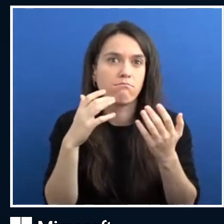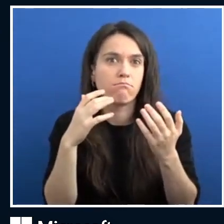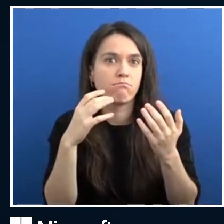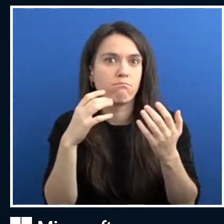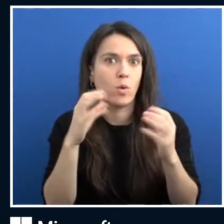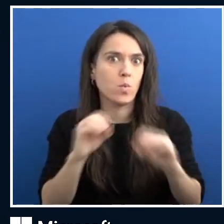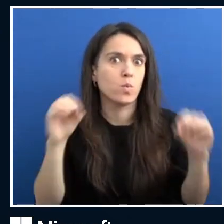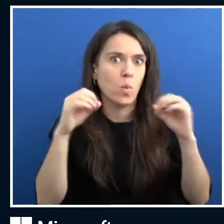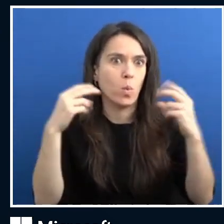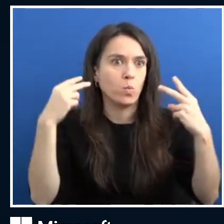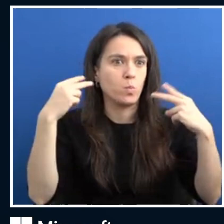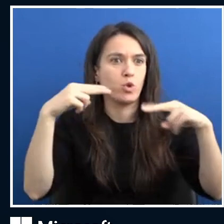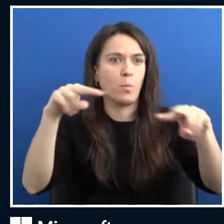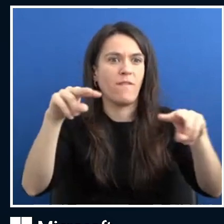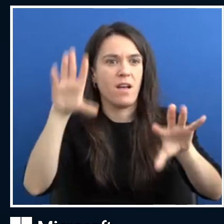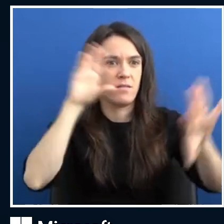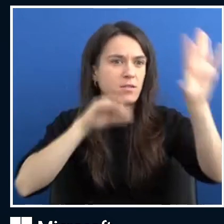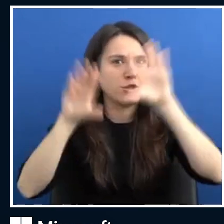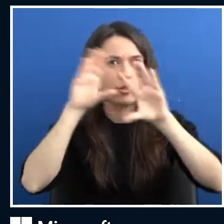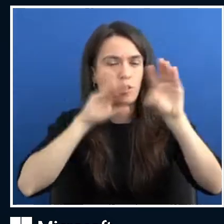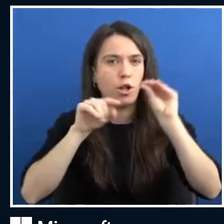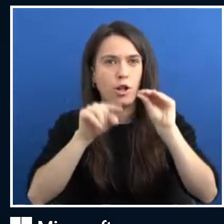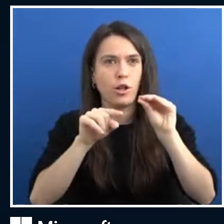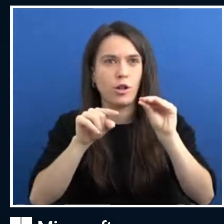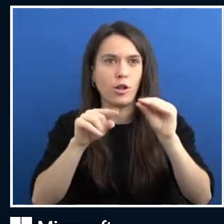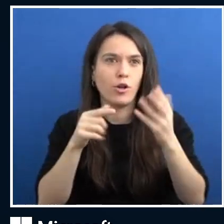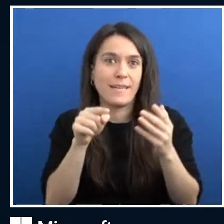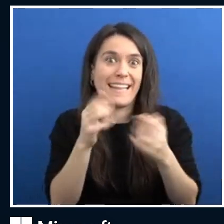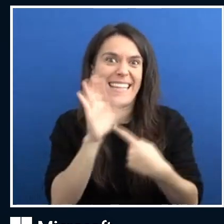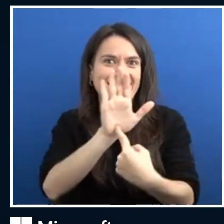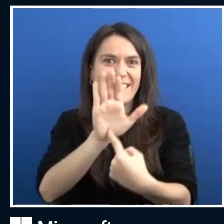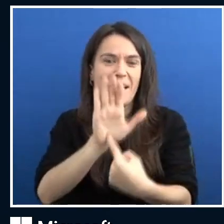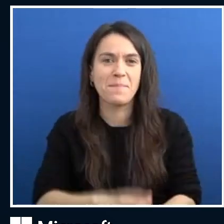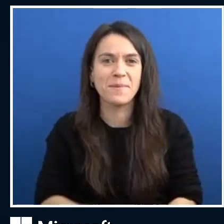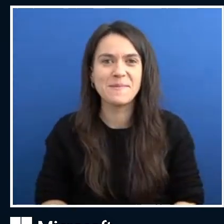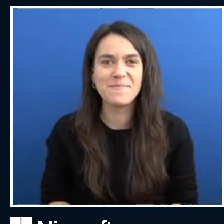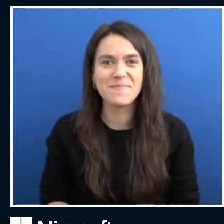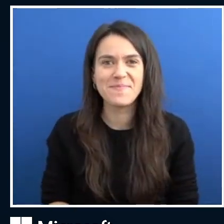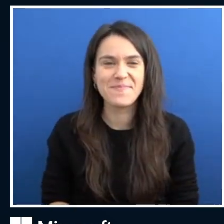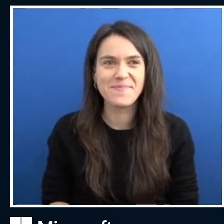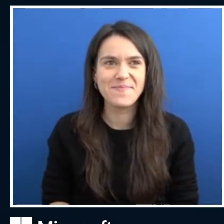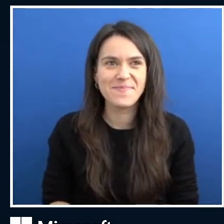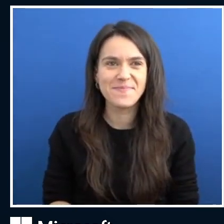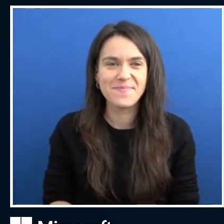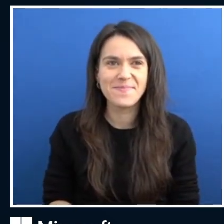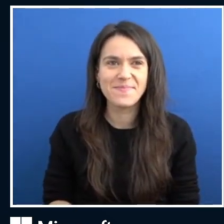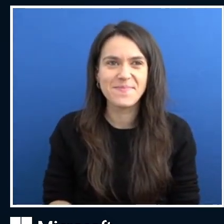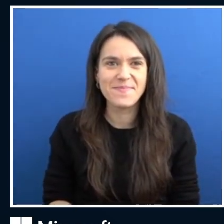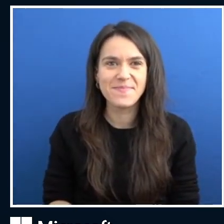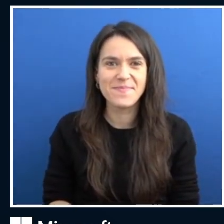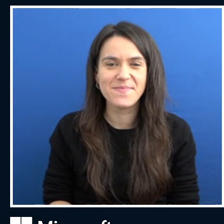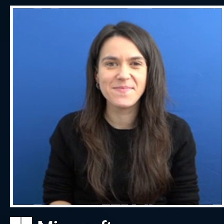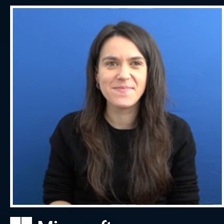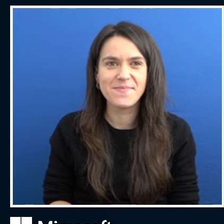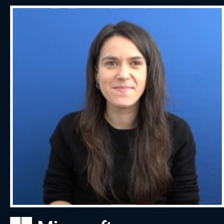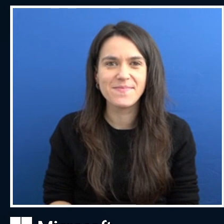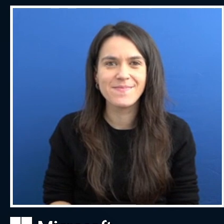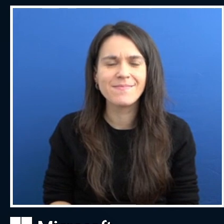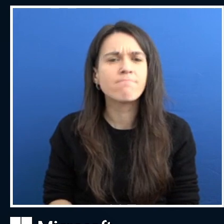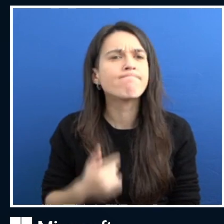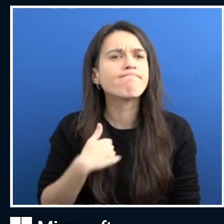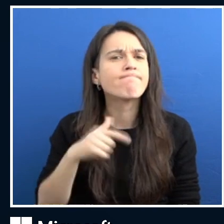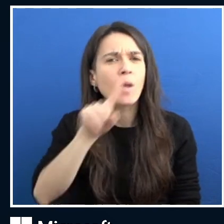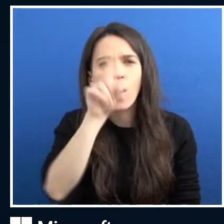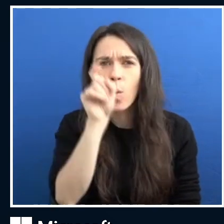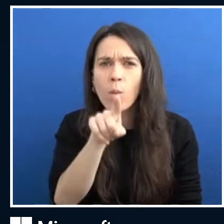So that's another example of unsupervised learning in this case. Yeah. So is it true that like you